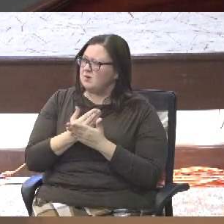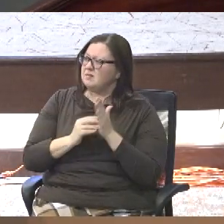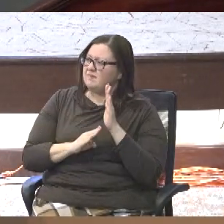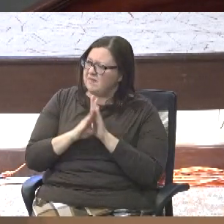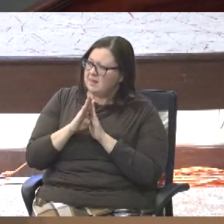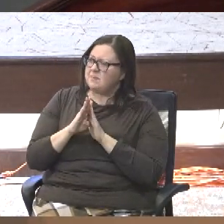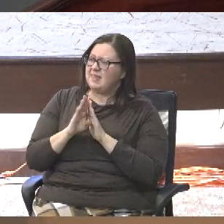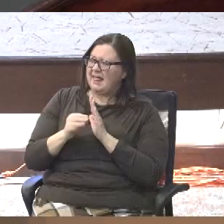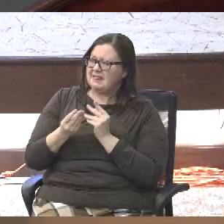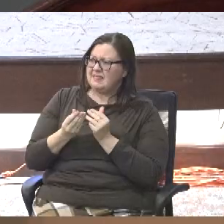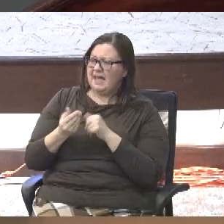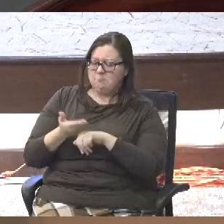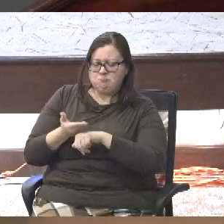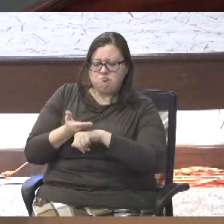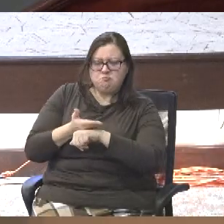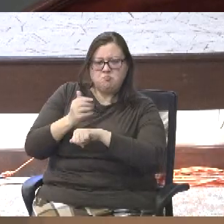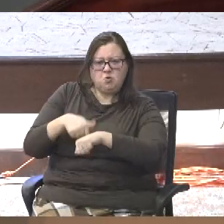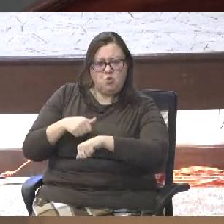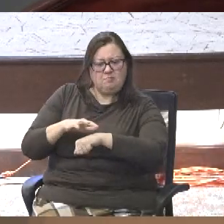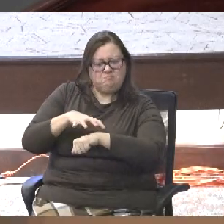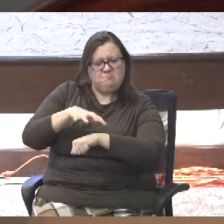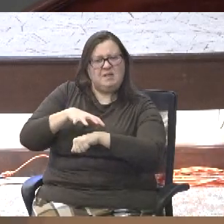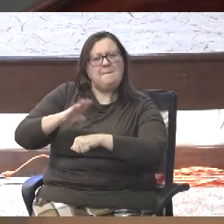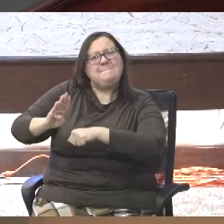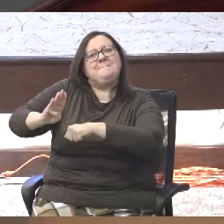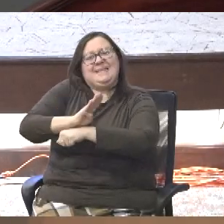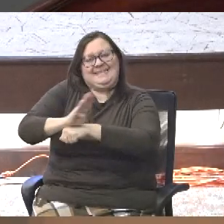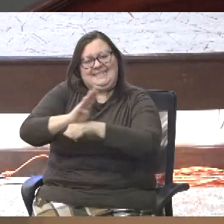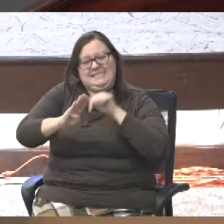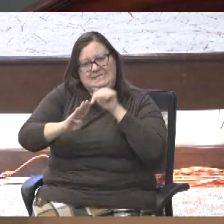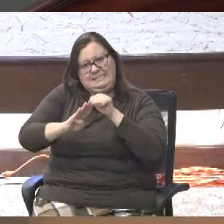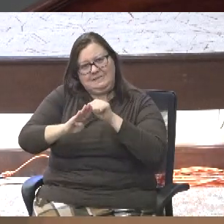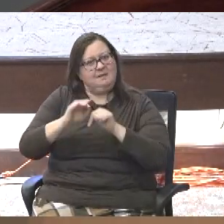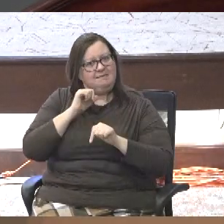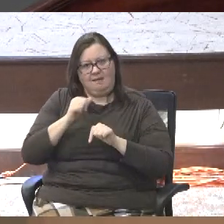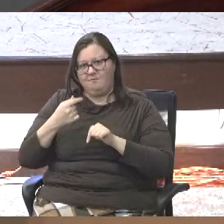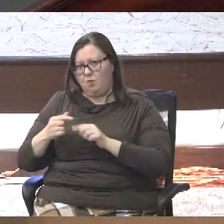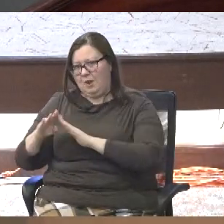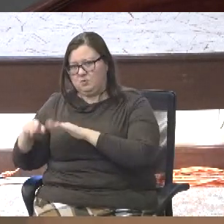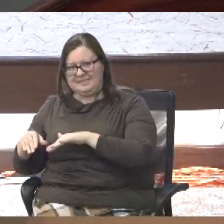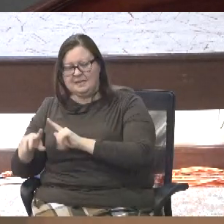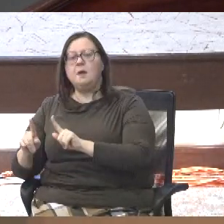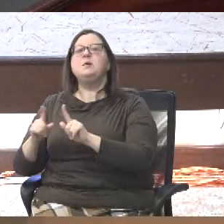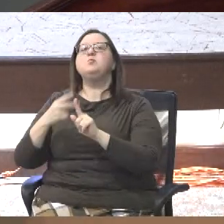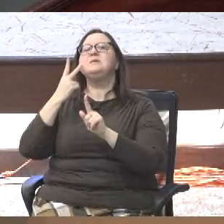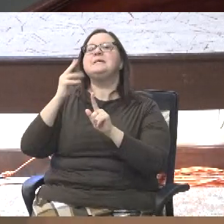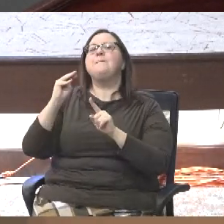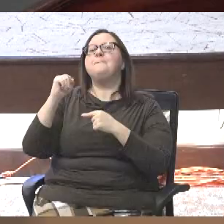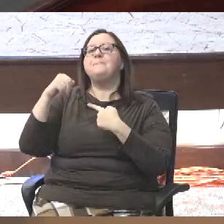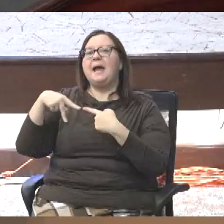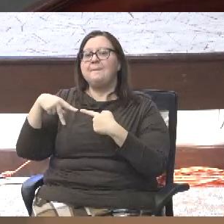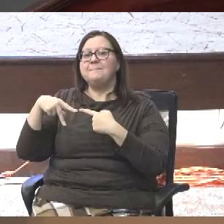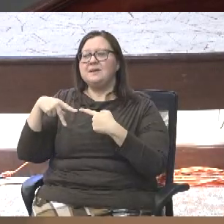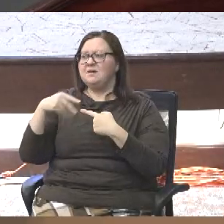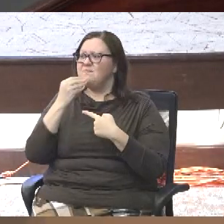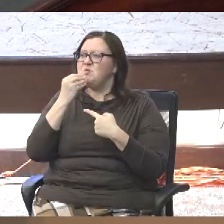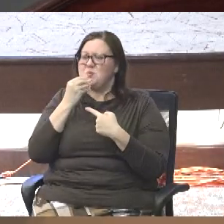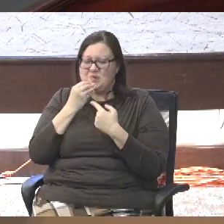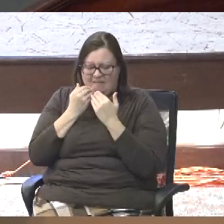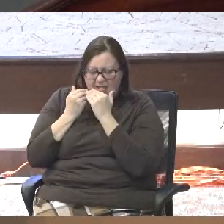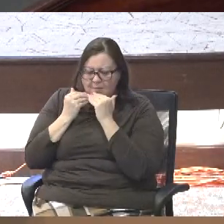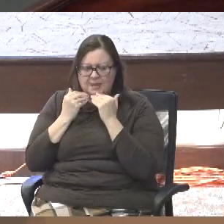developable land for something like that area needs. I think if you look at this map, you'll see there's not a lot of food around